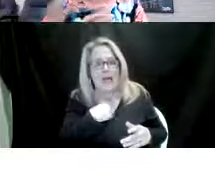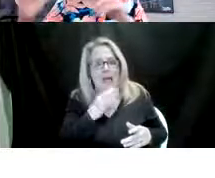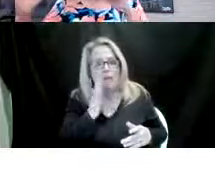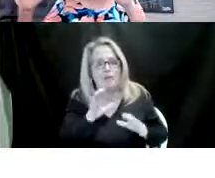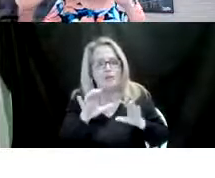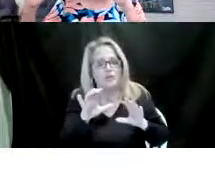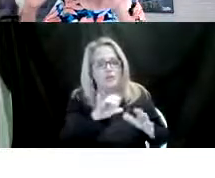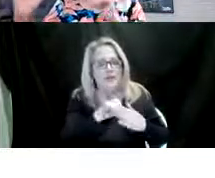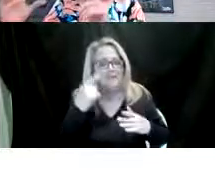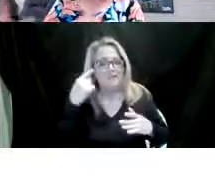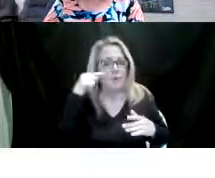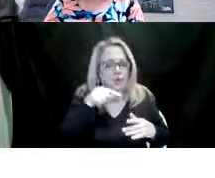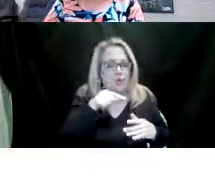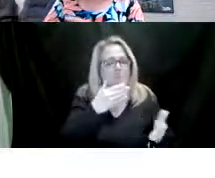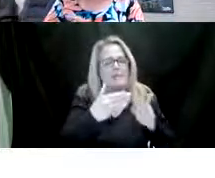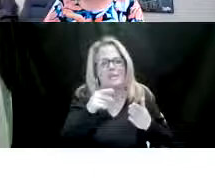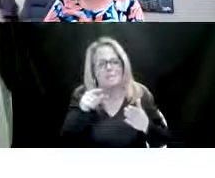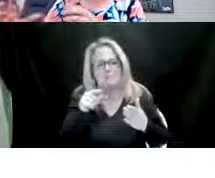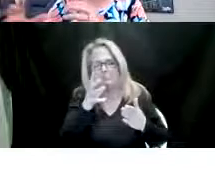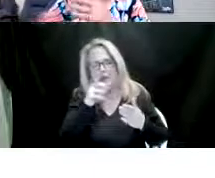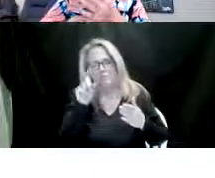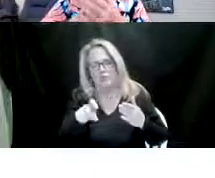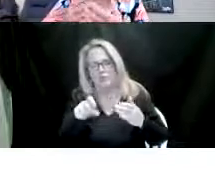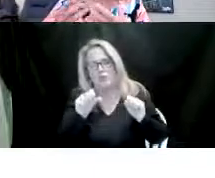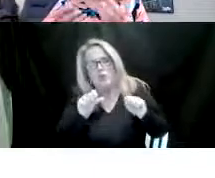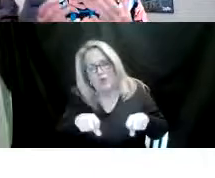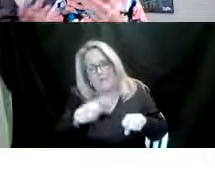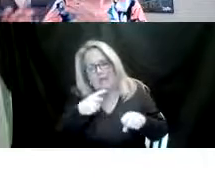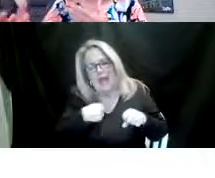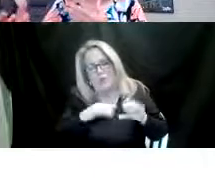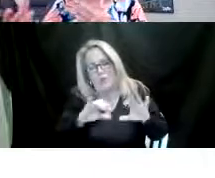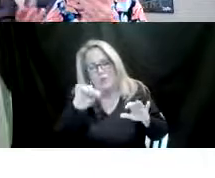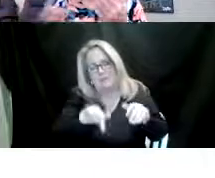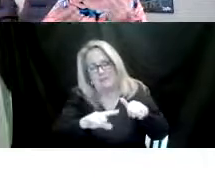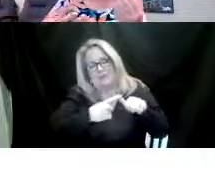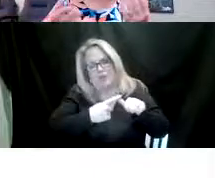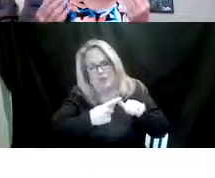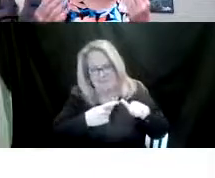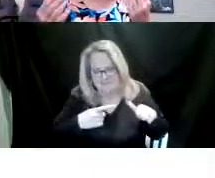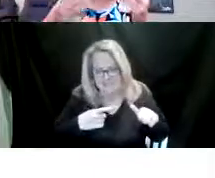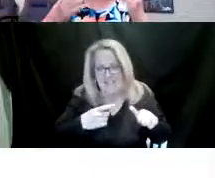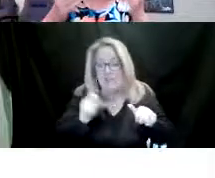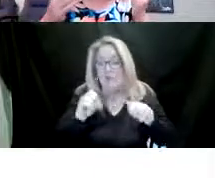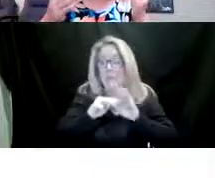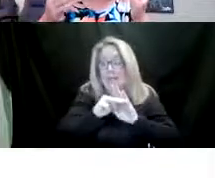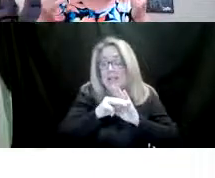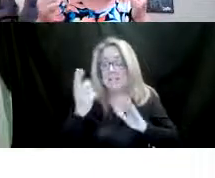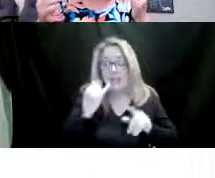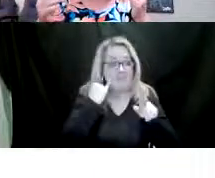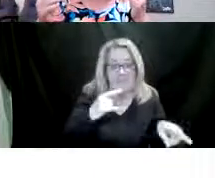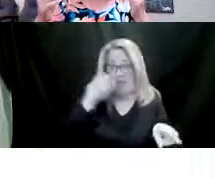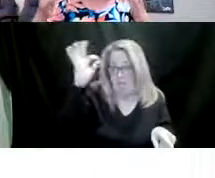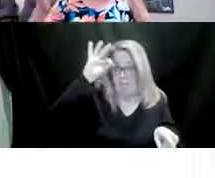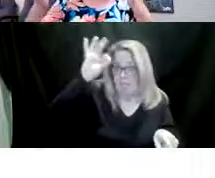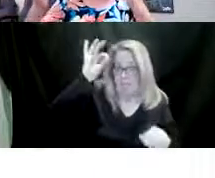have said, I'm going to do it first, so that you're modeling some things if a child is not familiar with what